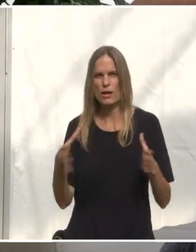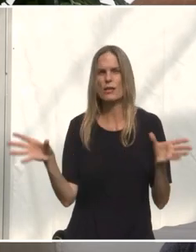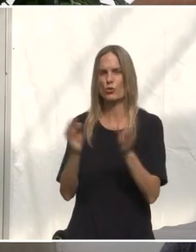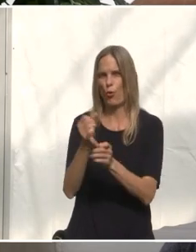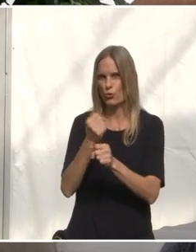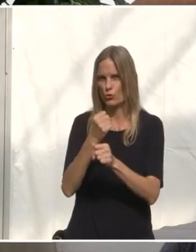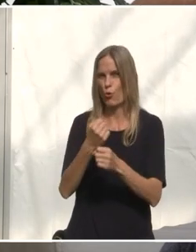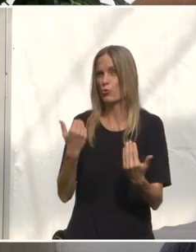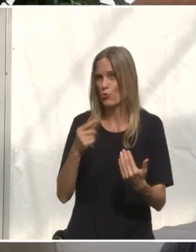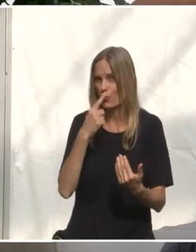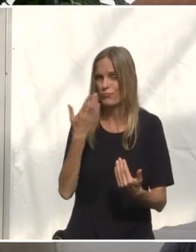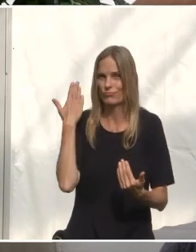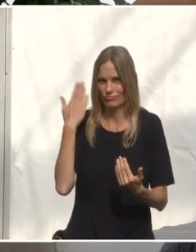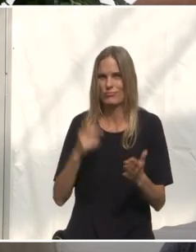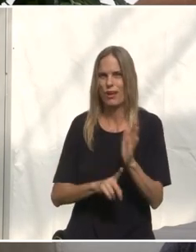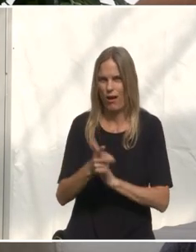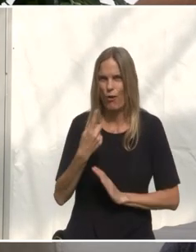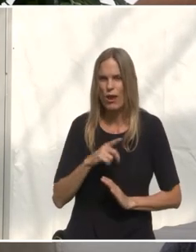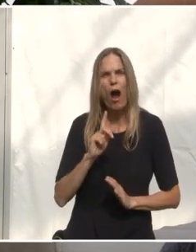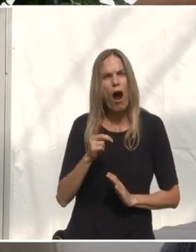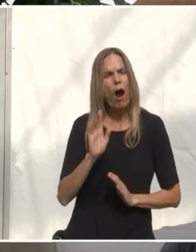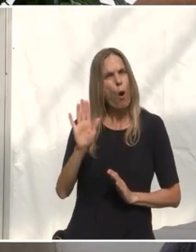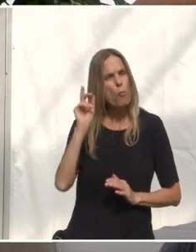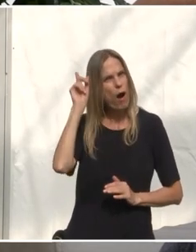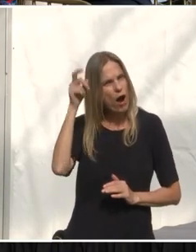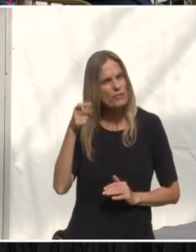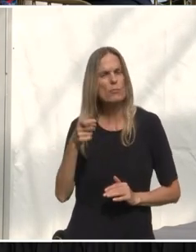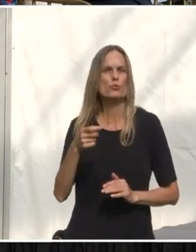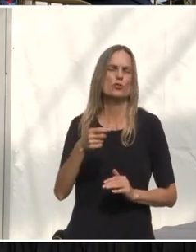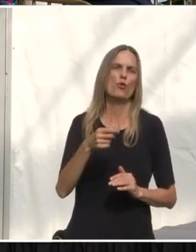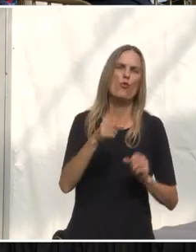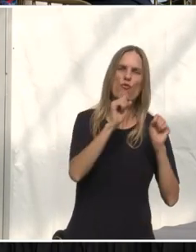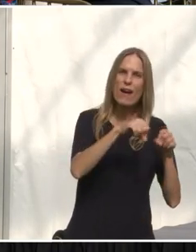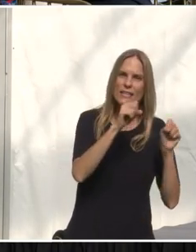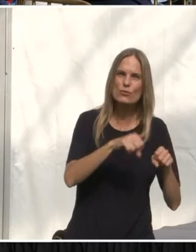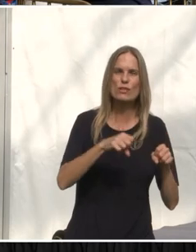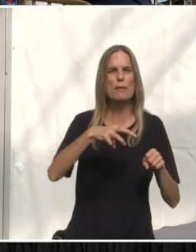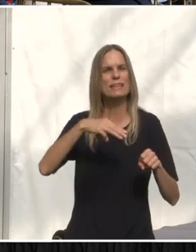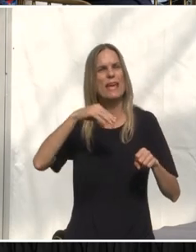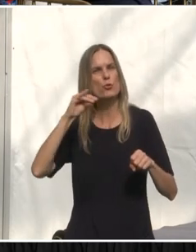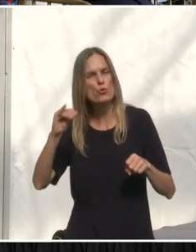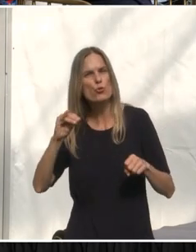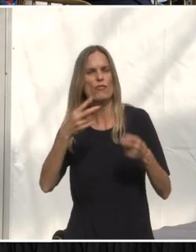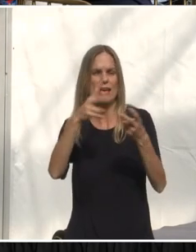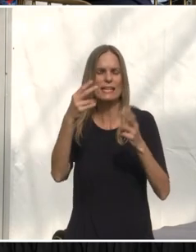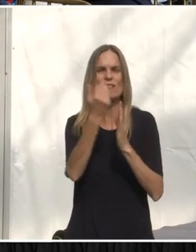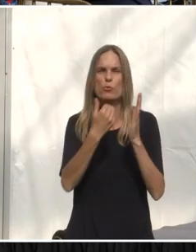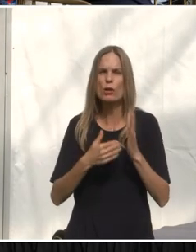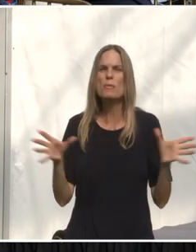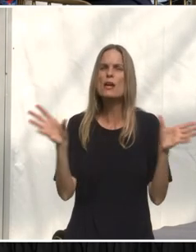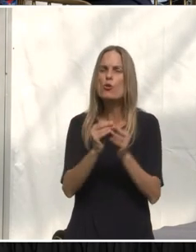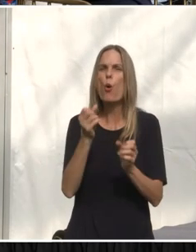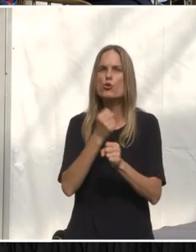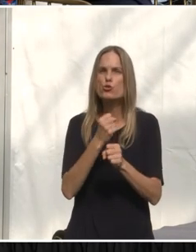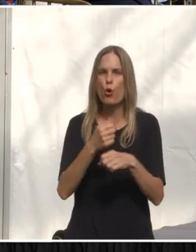that what's the best way to collaborate between government and NGOs and different kind of programs inside the